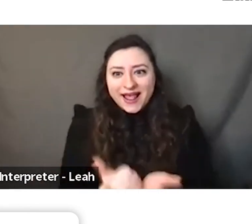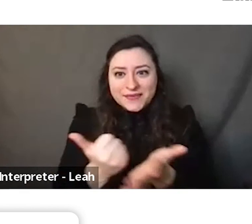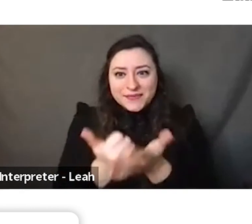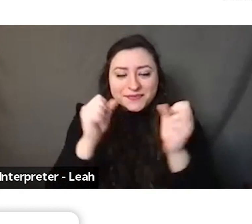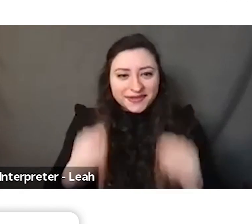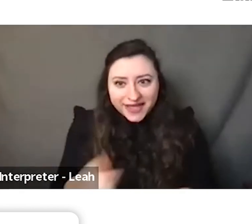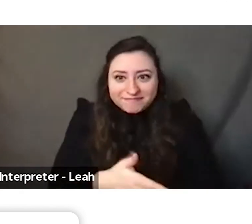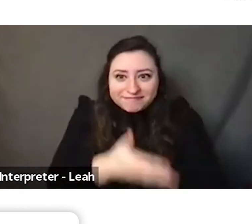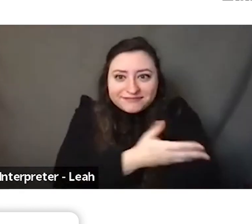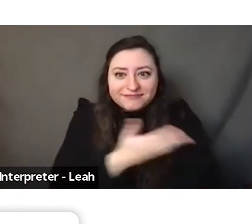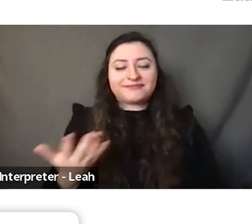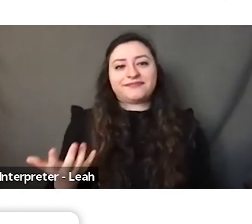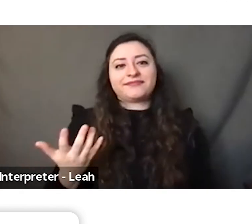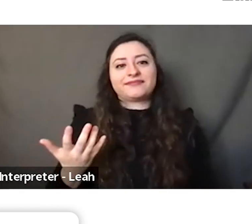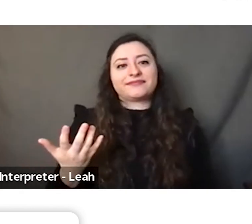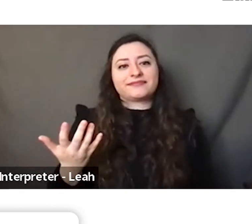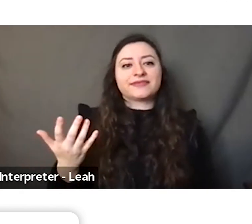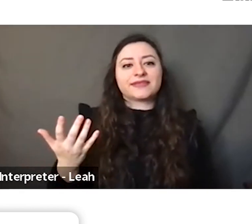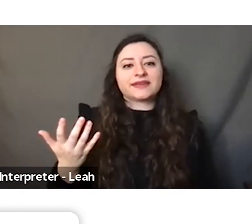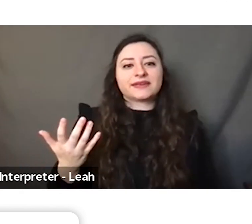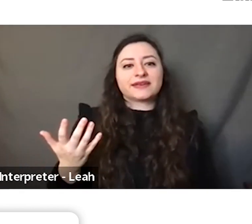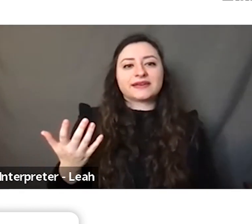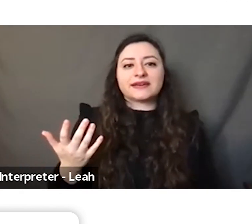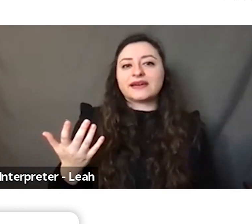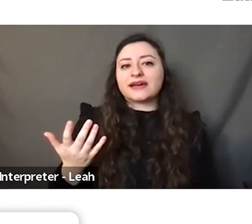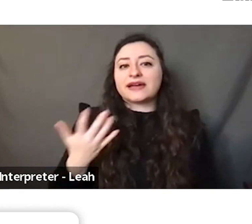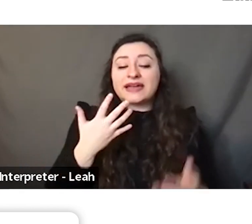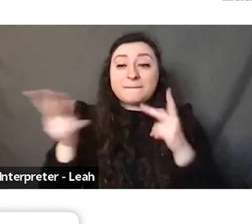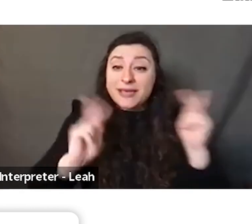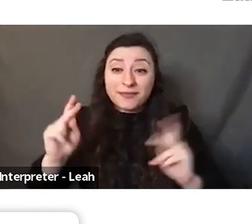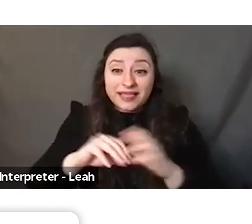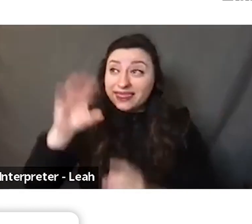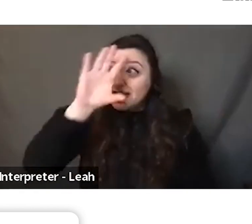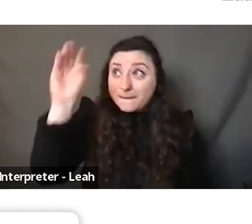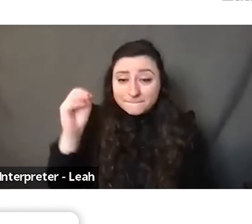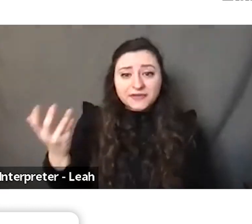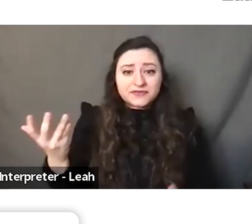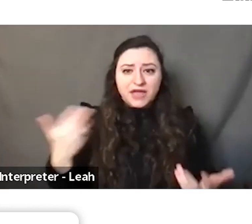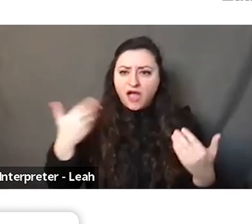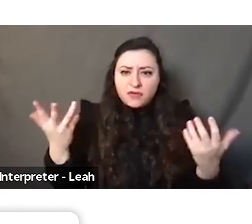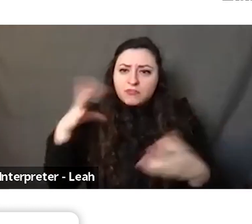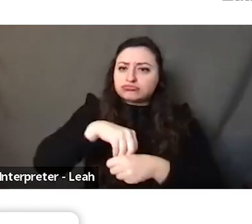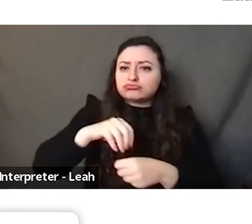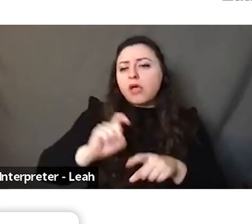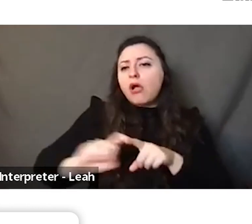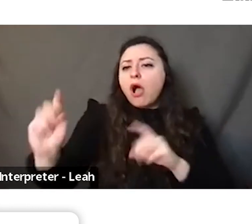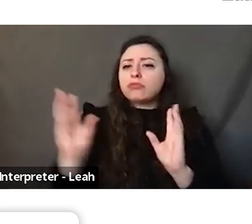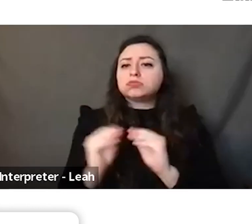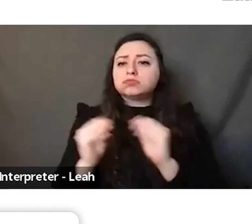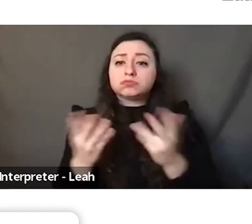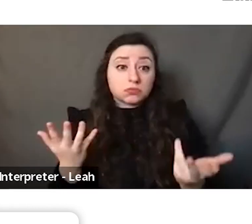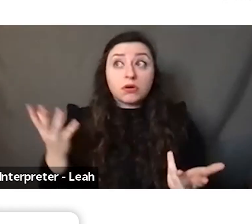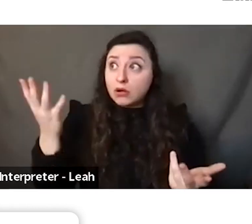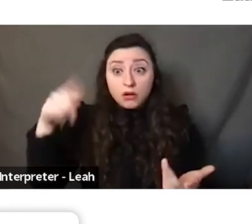figure things out, and even the people in the companies, you know, I've been in calls with some of the companies that are actually considering